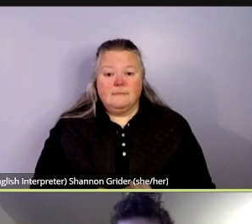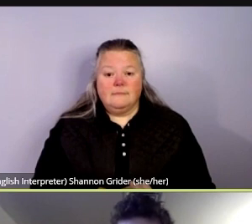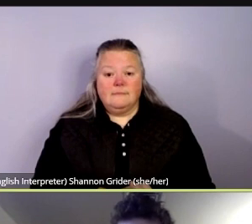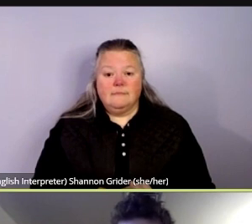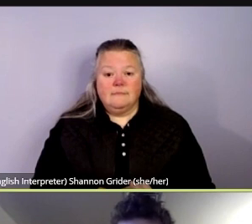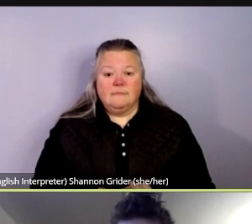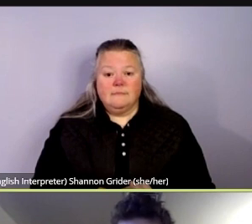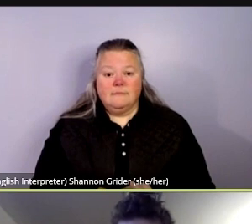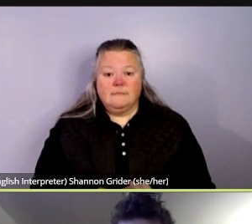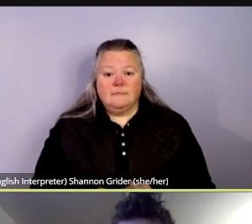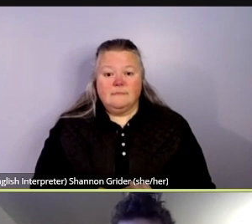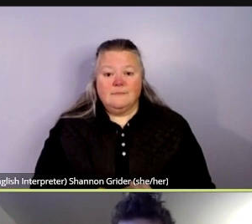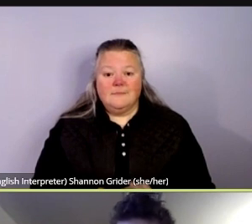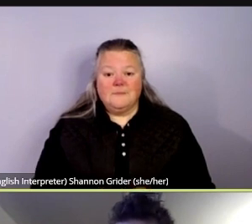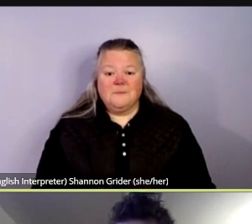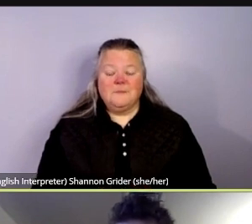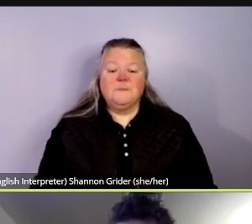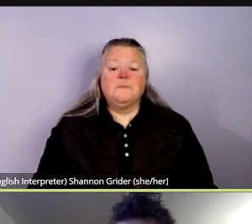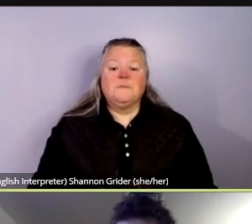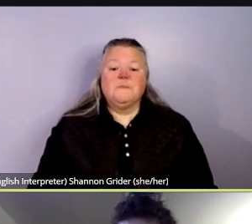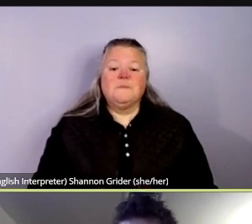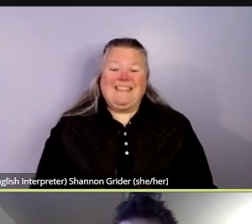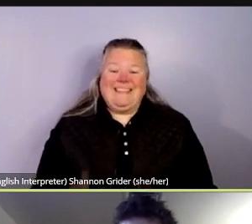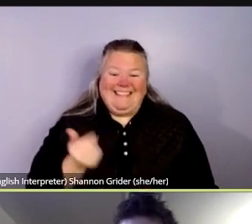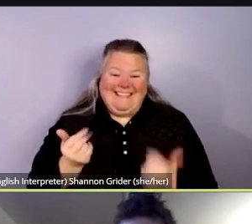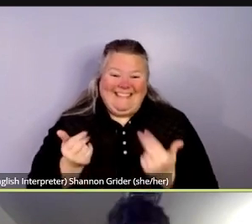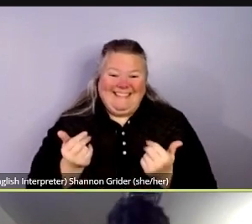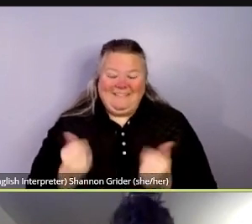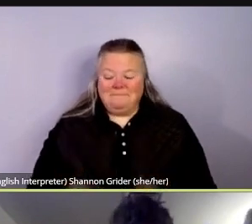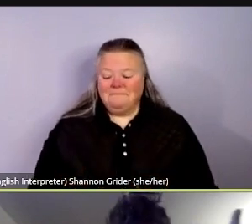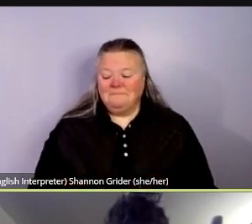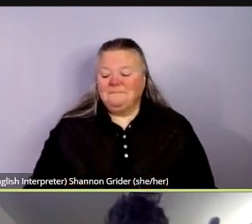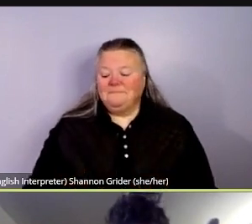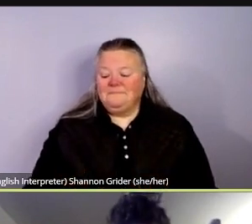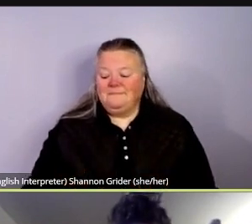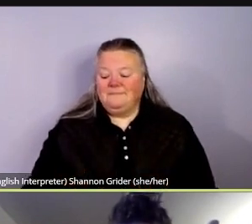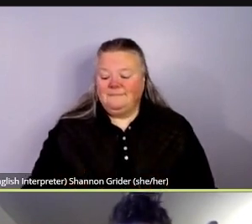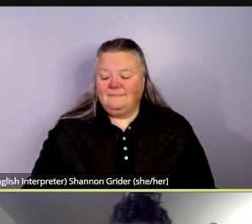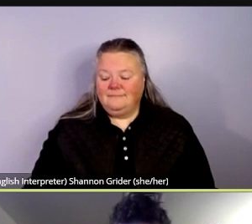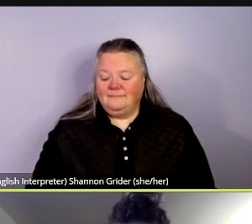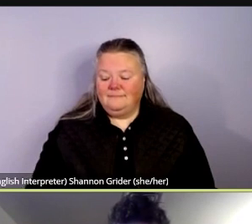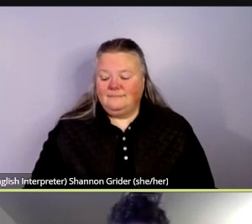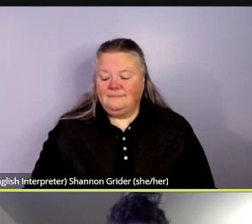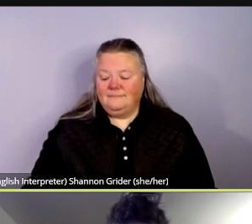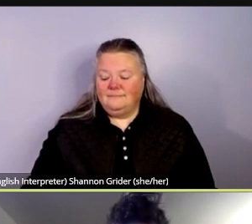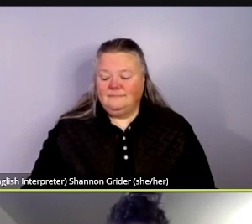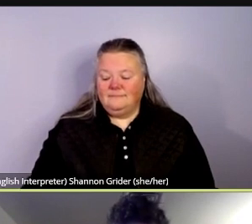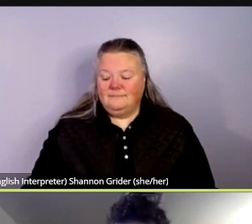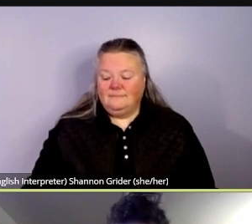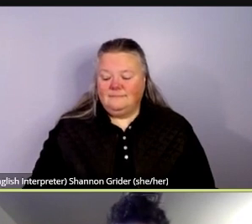we're effectively scrapping our meeting in March. We will be having a meeting in